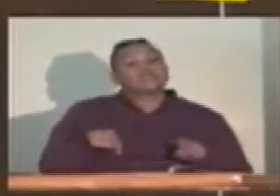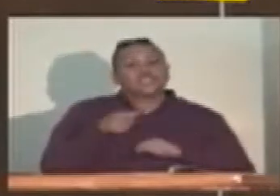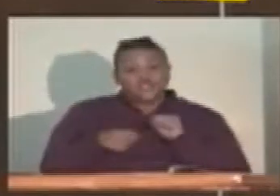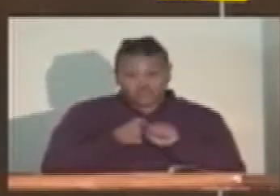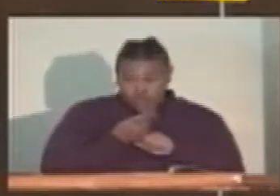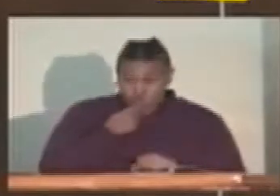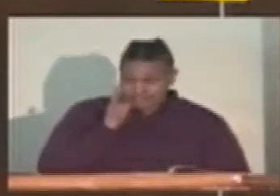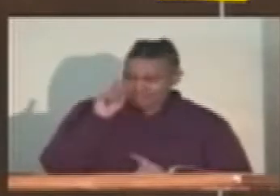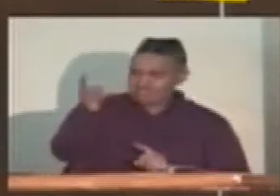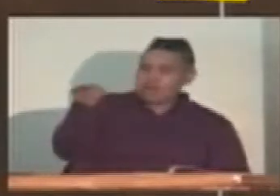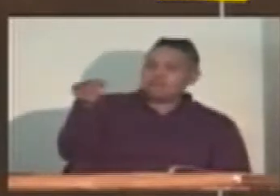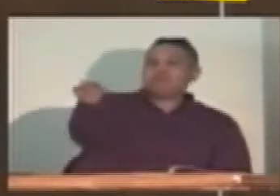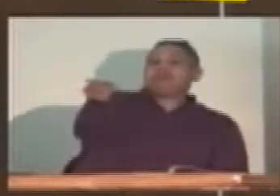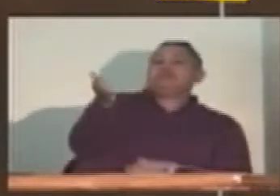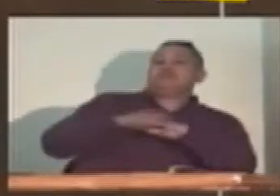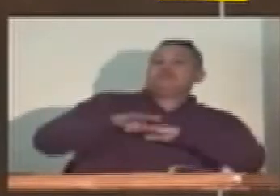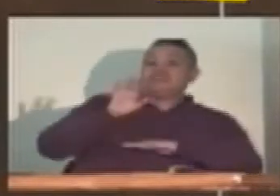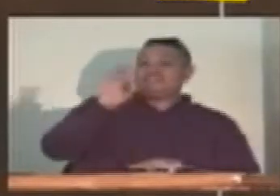fiscal year?